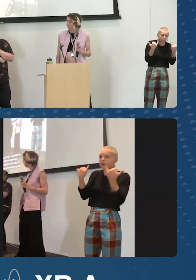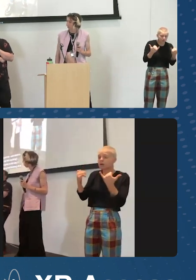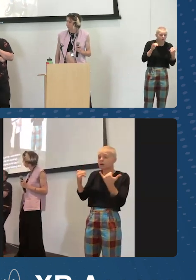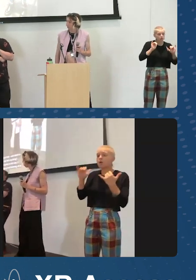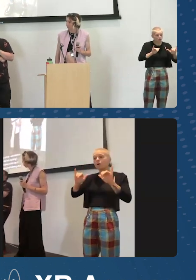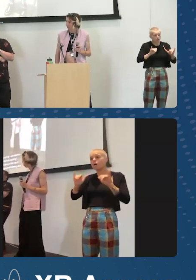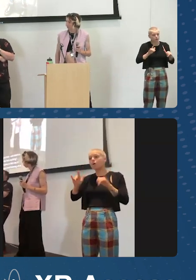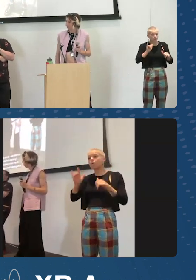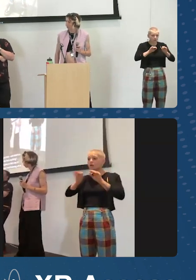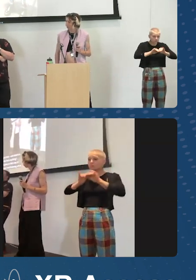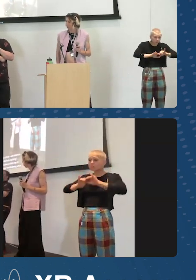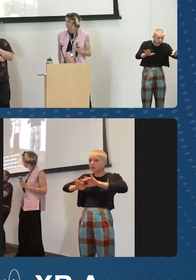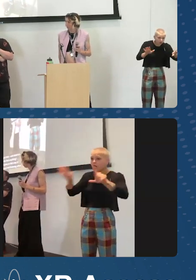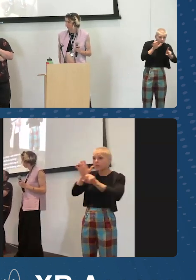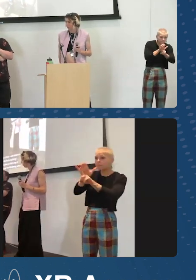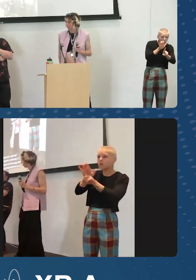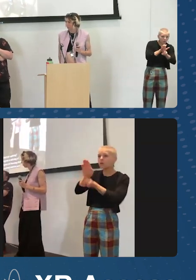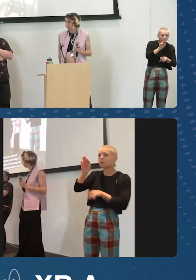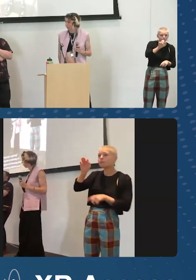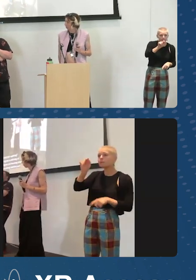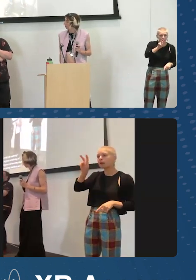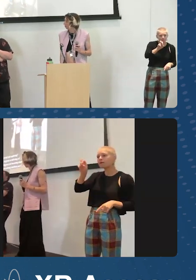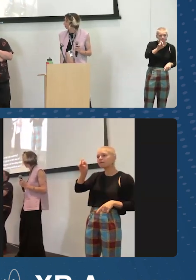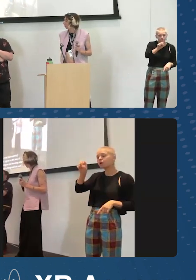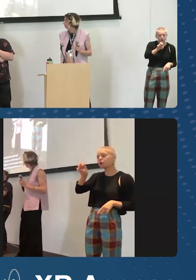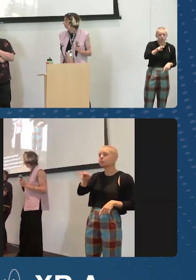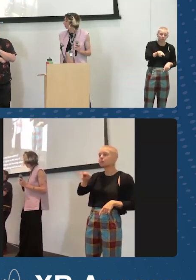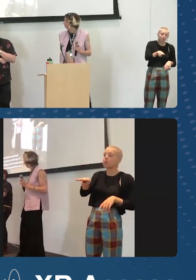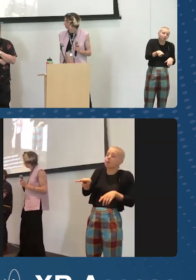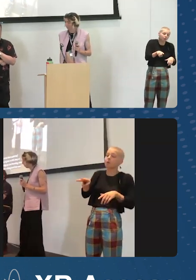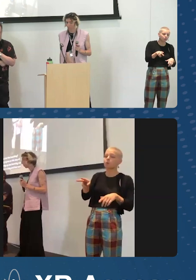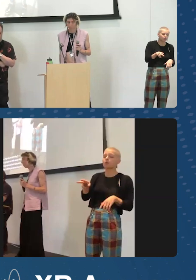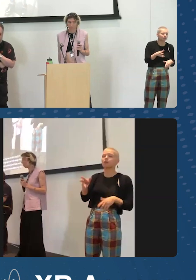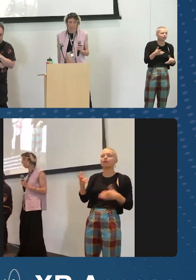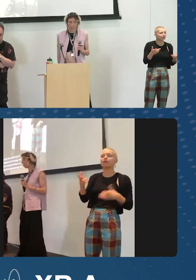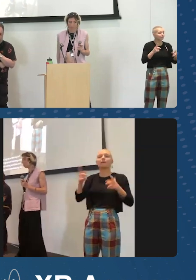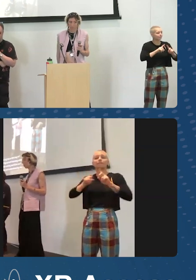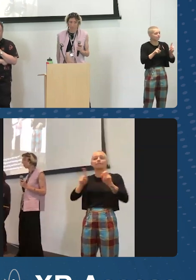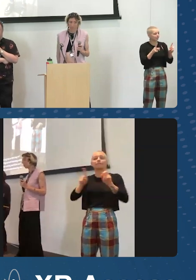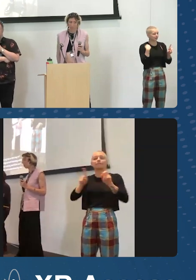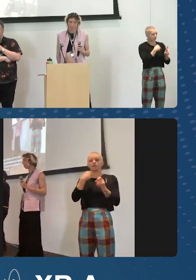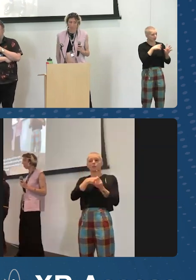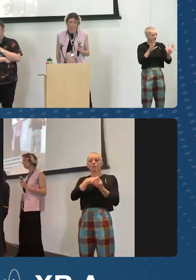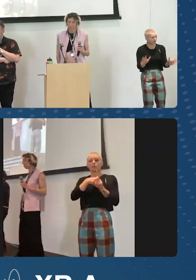about. But when we still kind of platform certain things like,